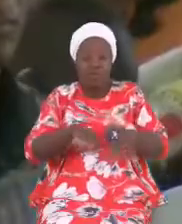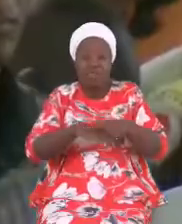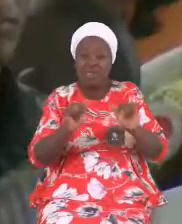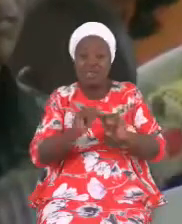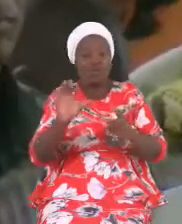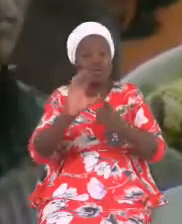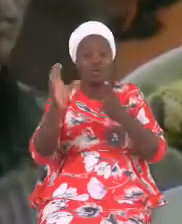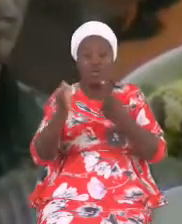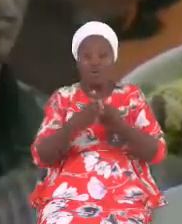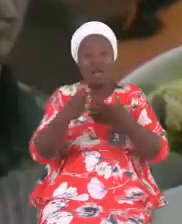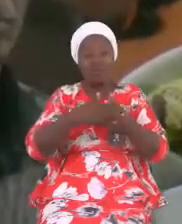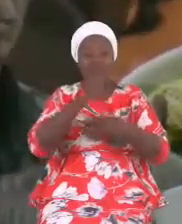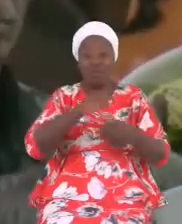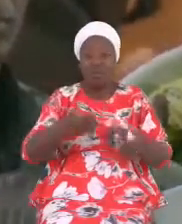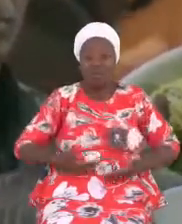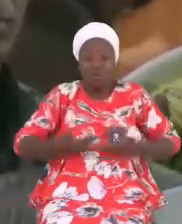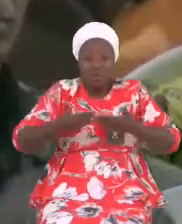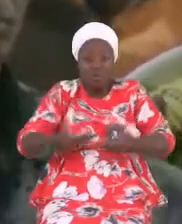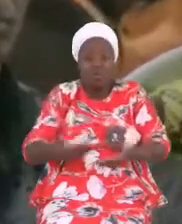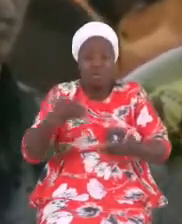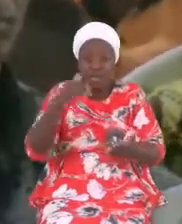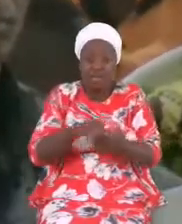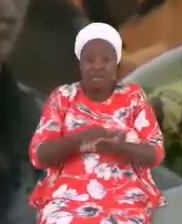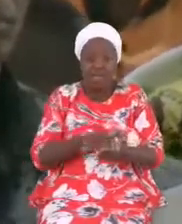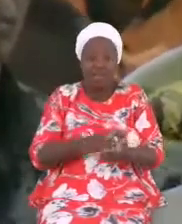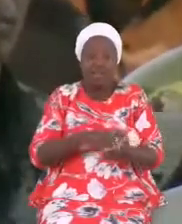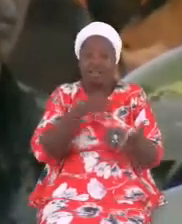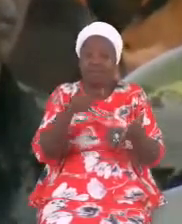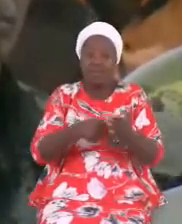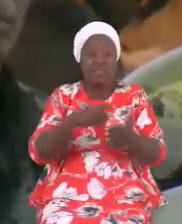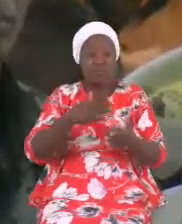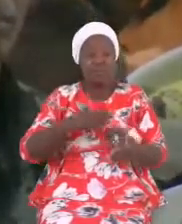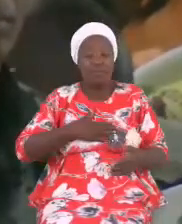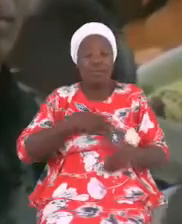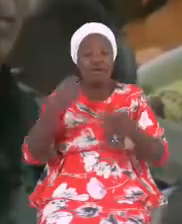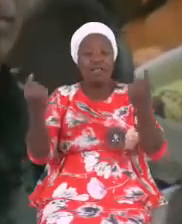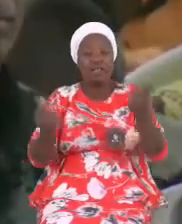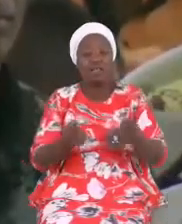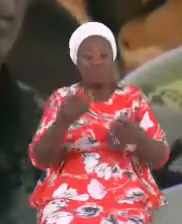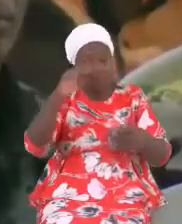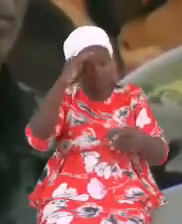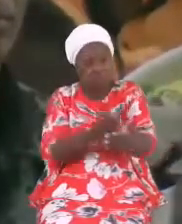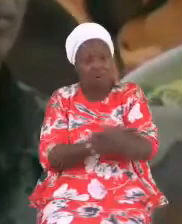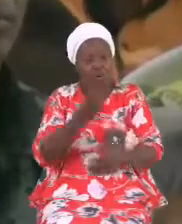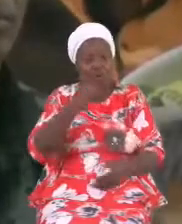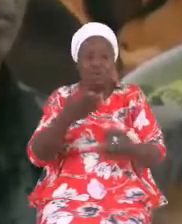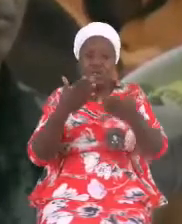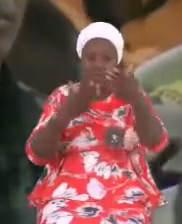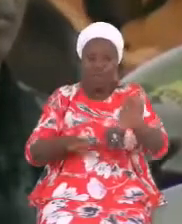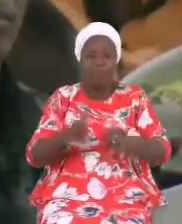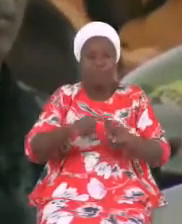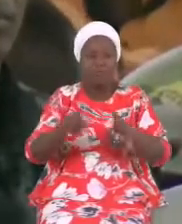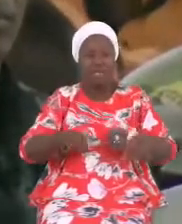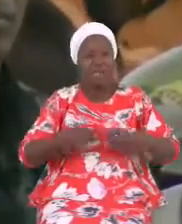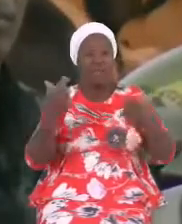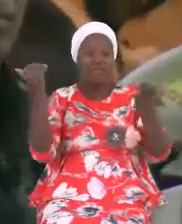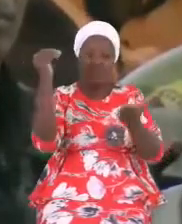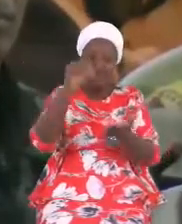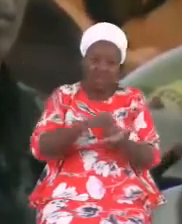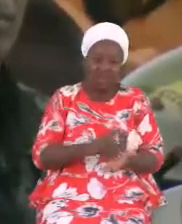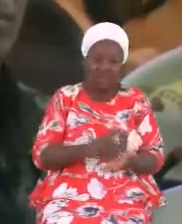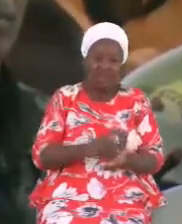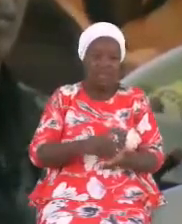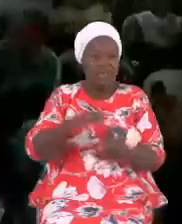again. This my son was dead, but is alive again. He was